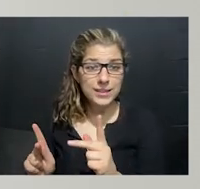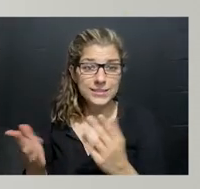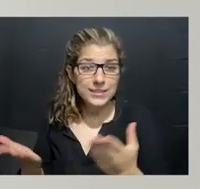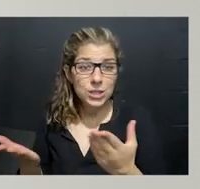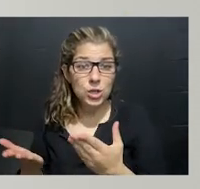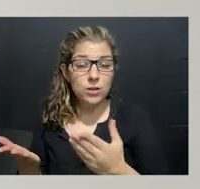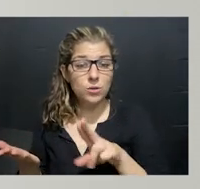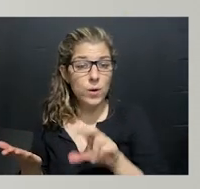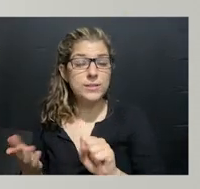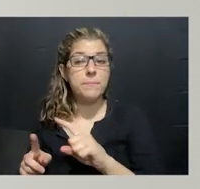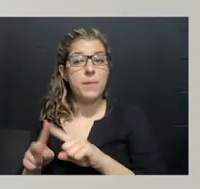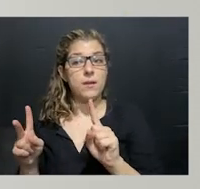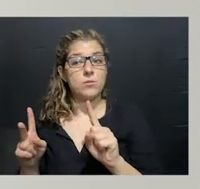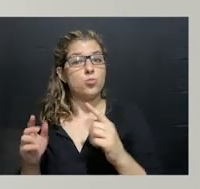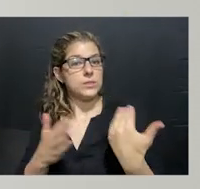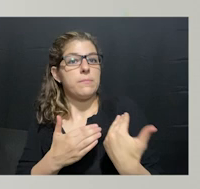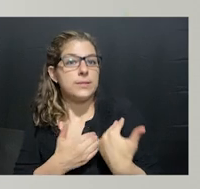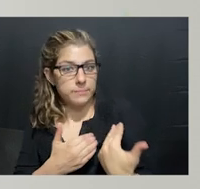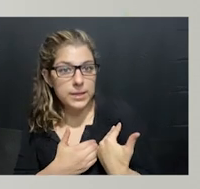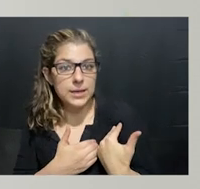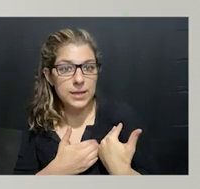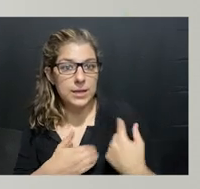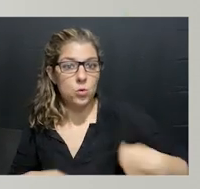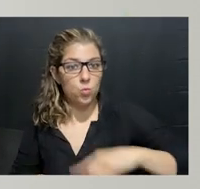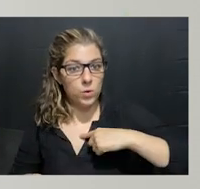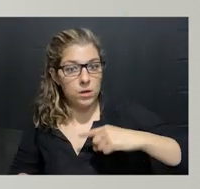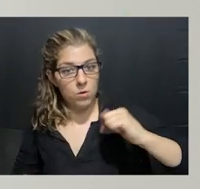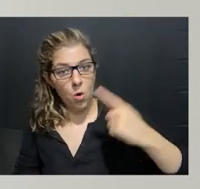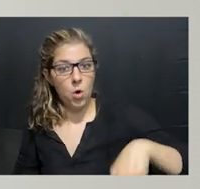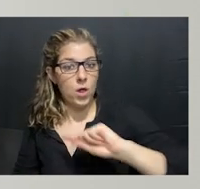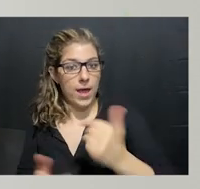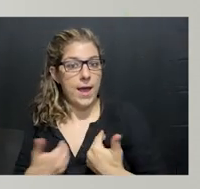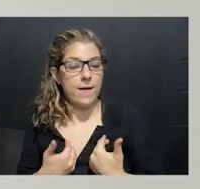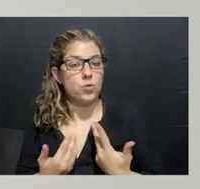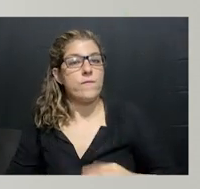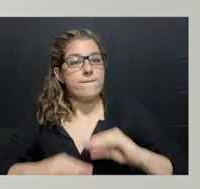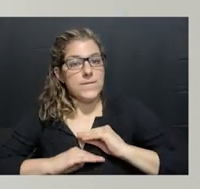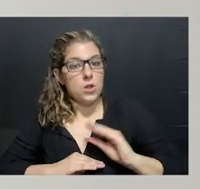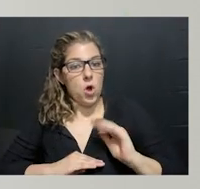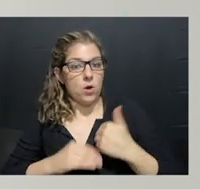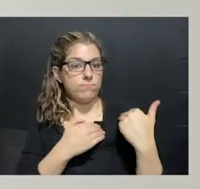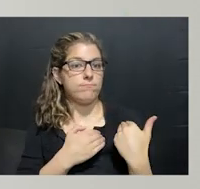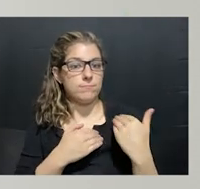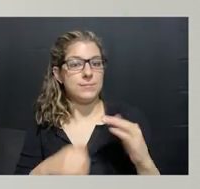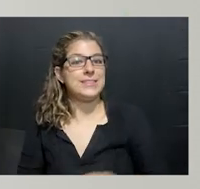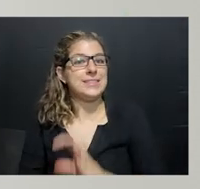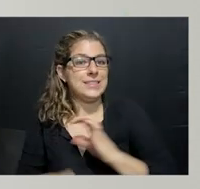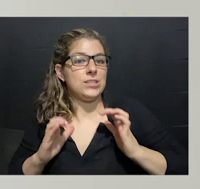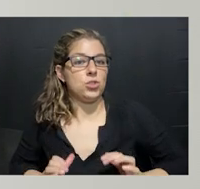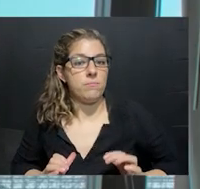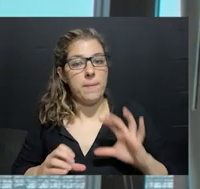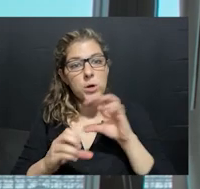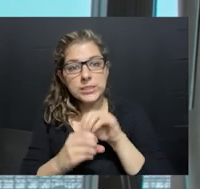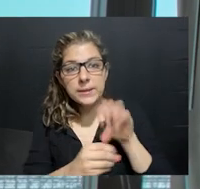this society, but the responsibility that we all have to fulfill the obligations of our citizenship by